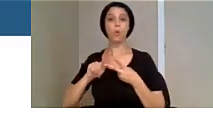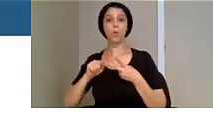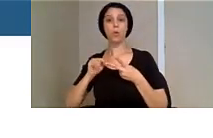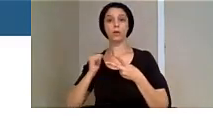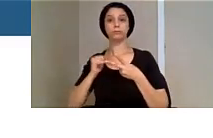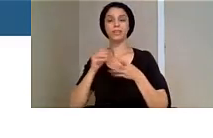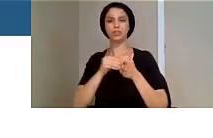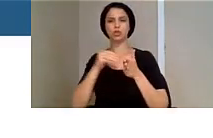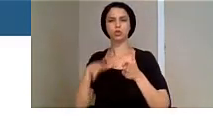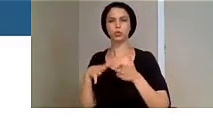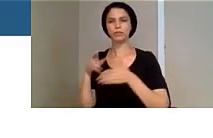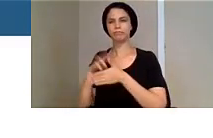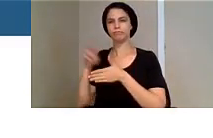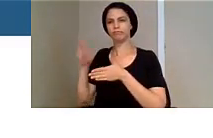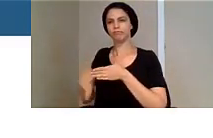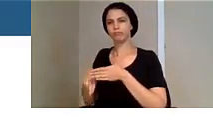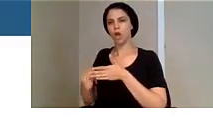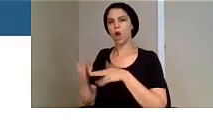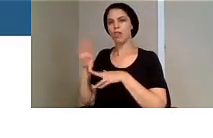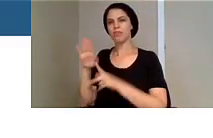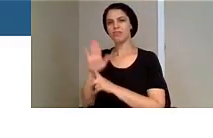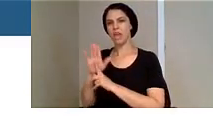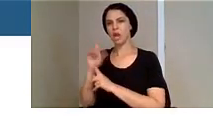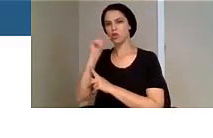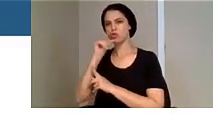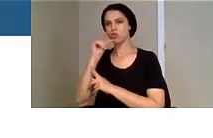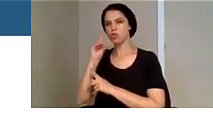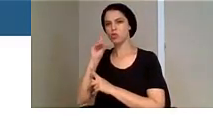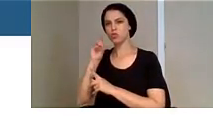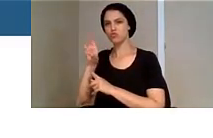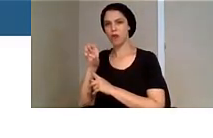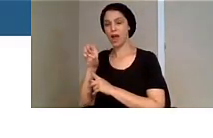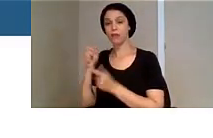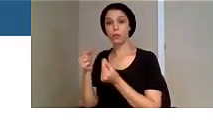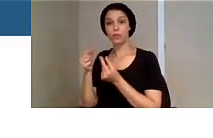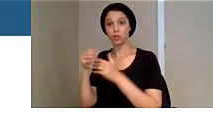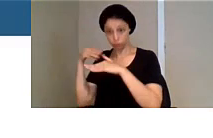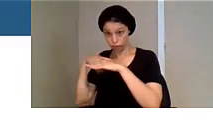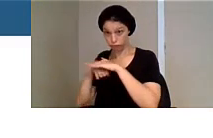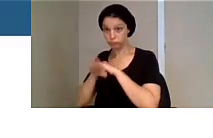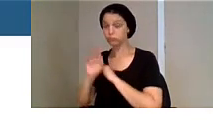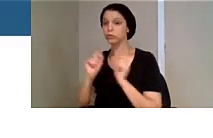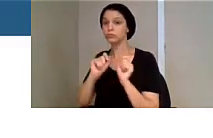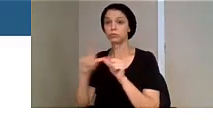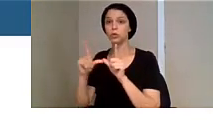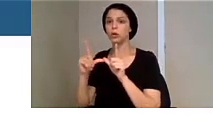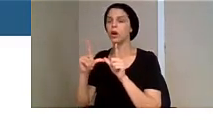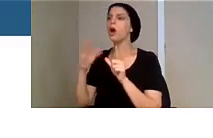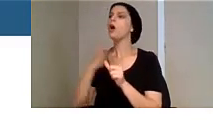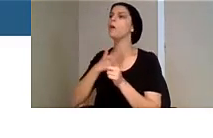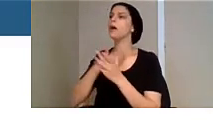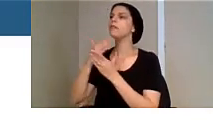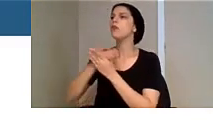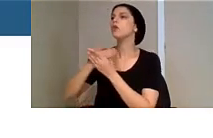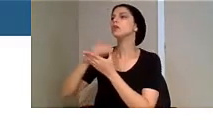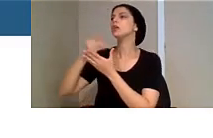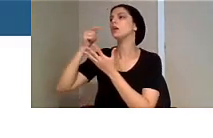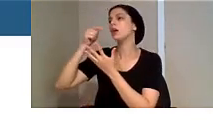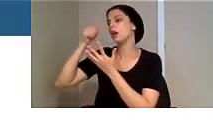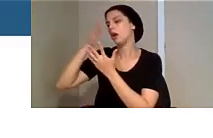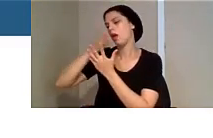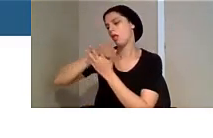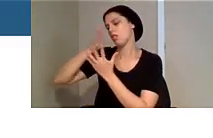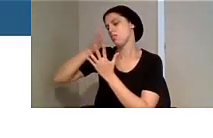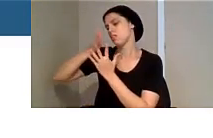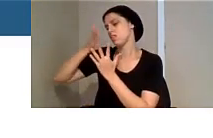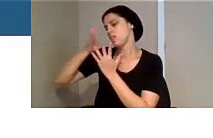student created on their own in their Google Drive, then they can click on Google Drive, look through their folders in their Drive, select